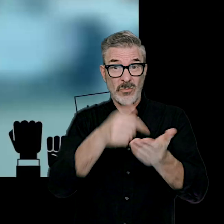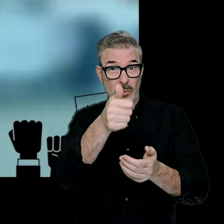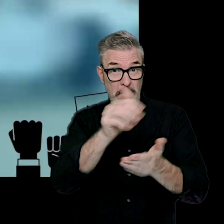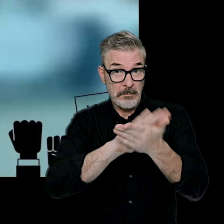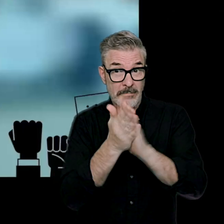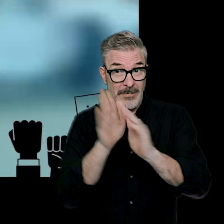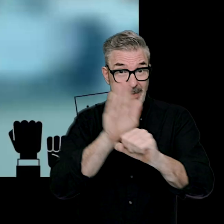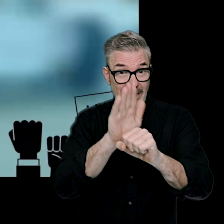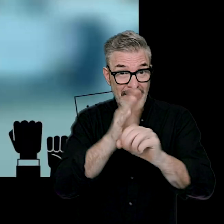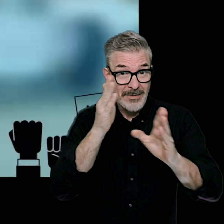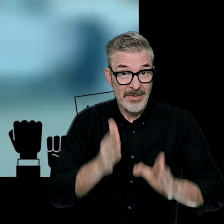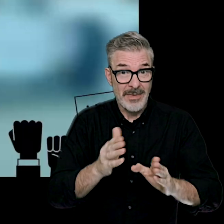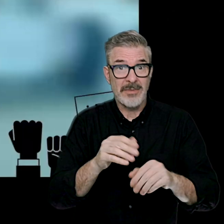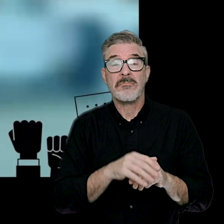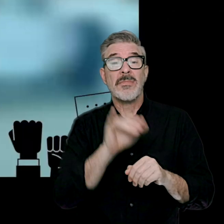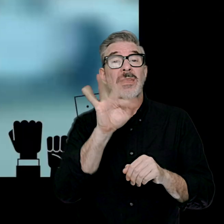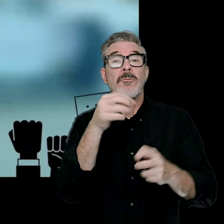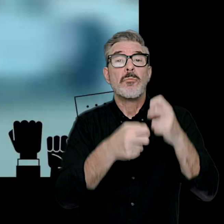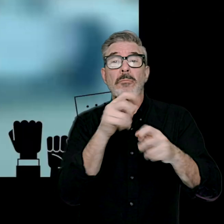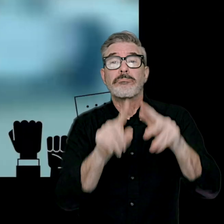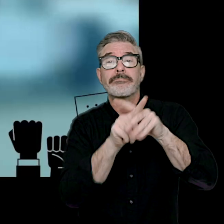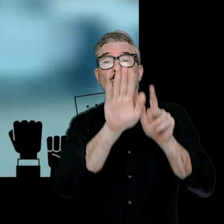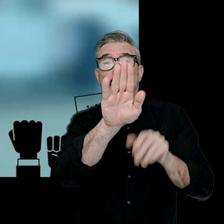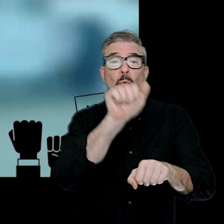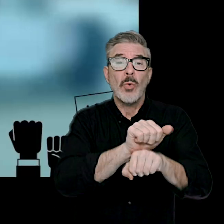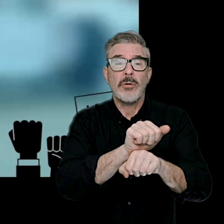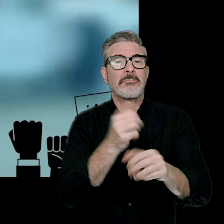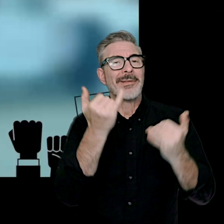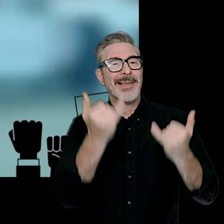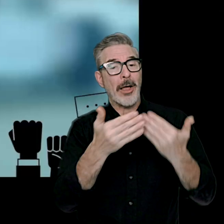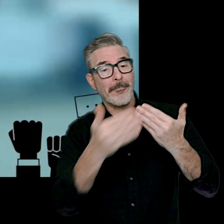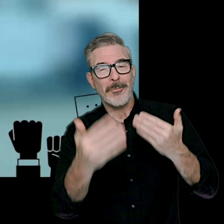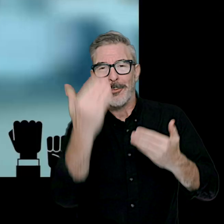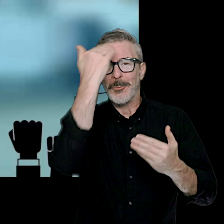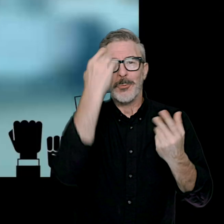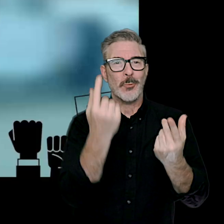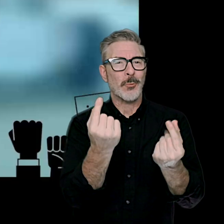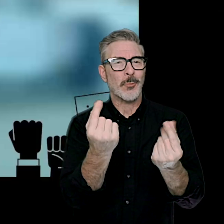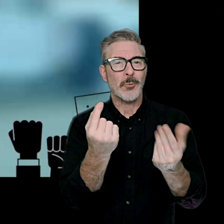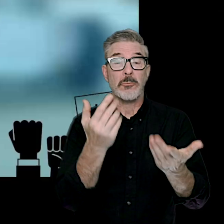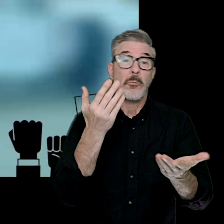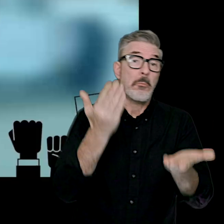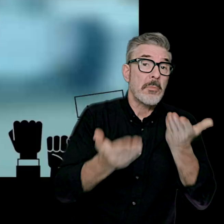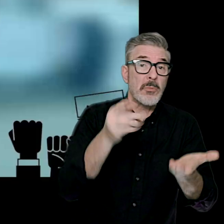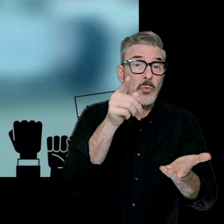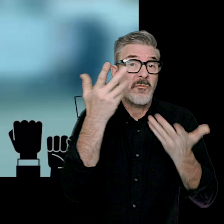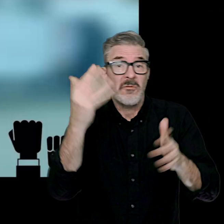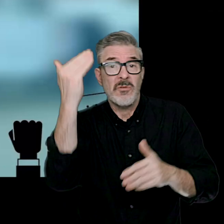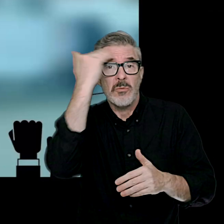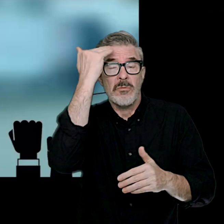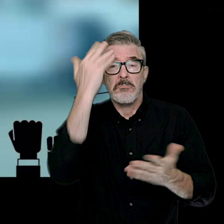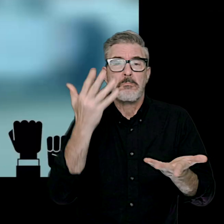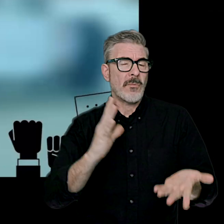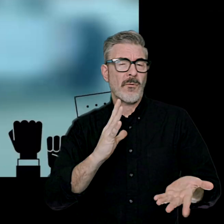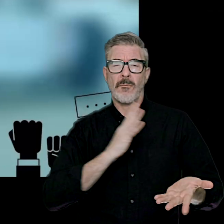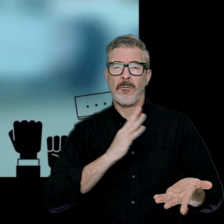As we're talking about advocating for yourself and accessing your rights, and now you know what your